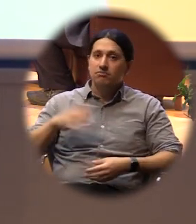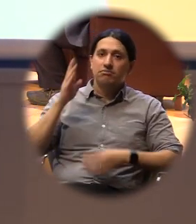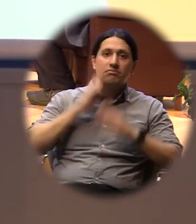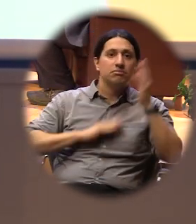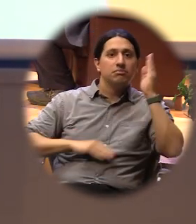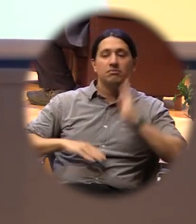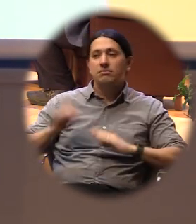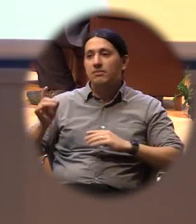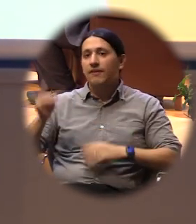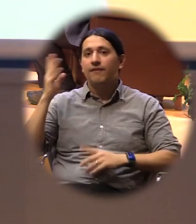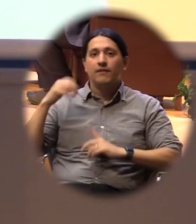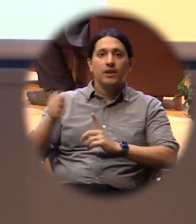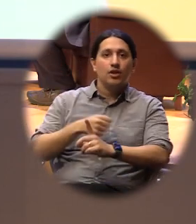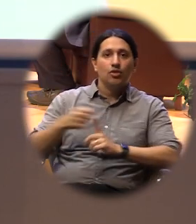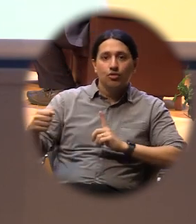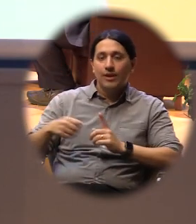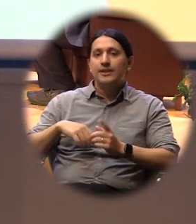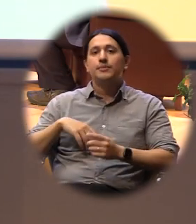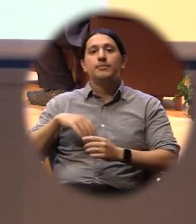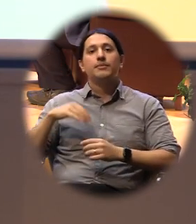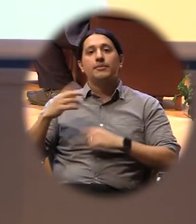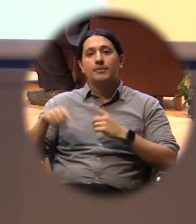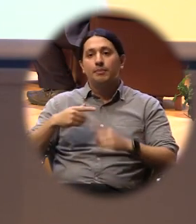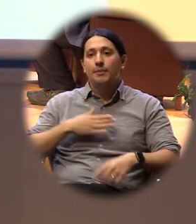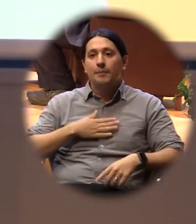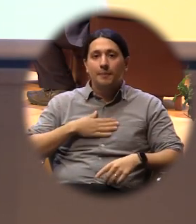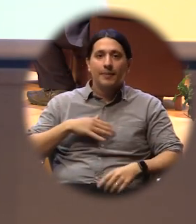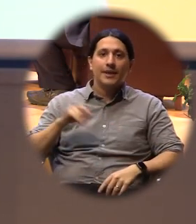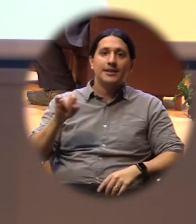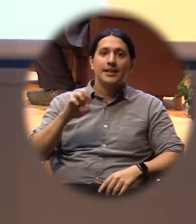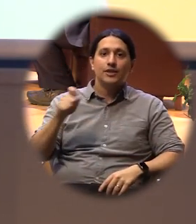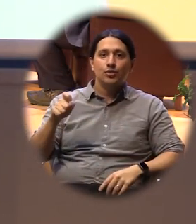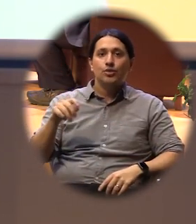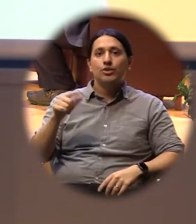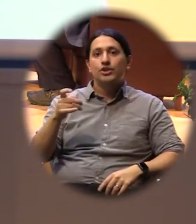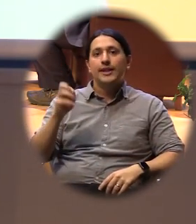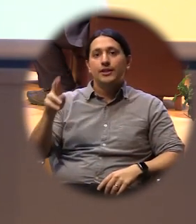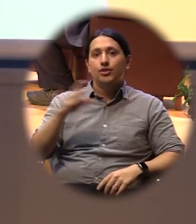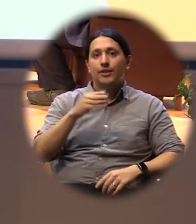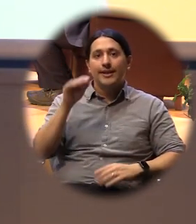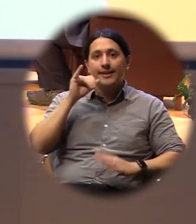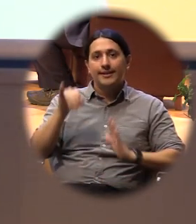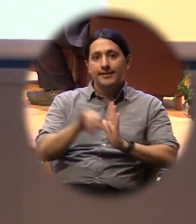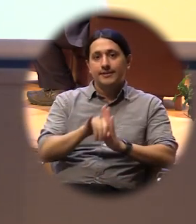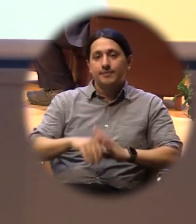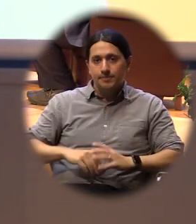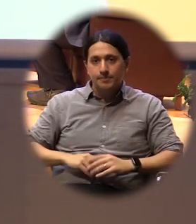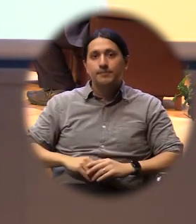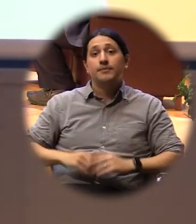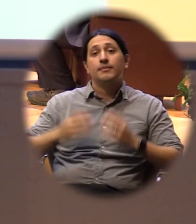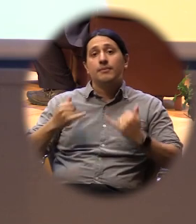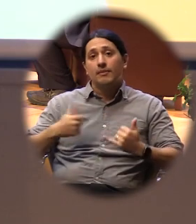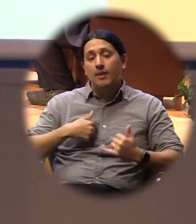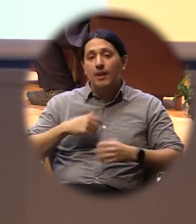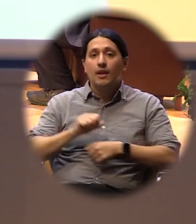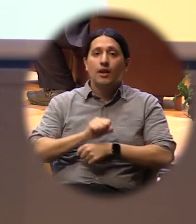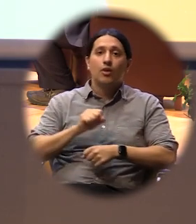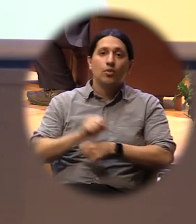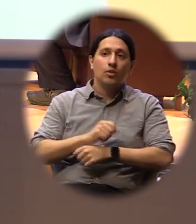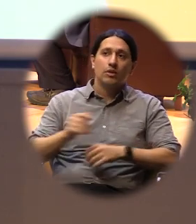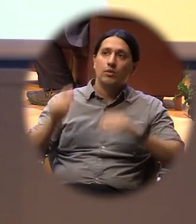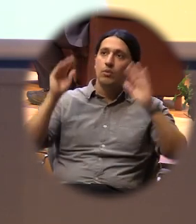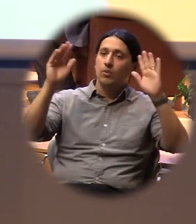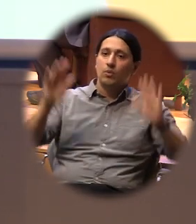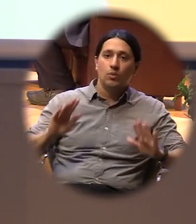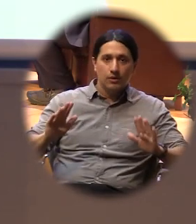my sexual orientation and gender identity, but have been able to, now I work in such a glorious realm of affirmation